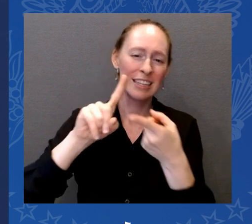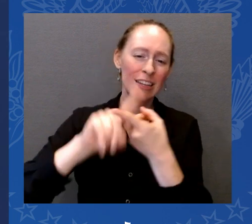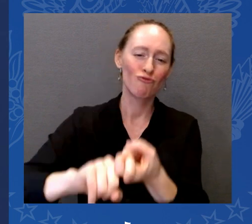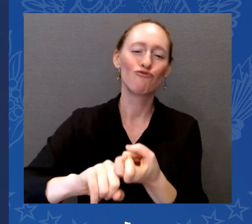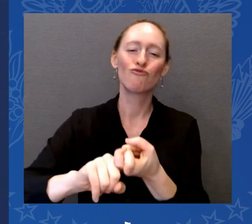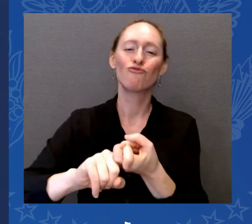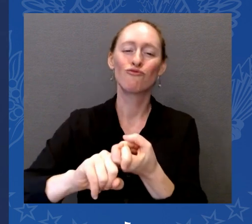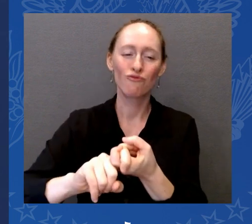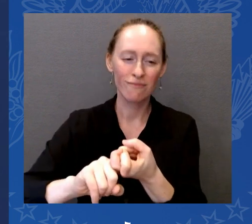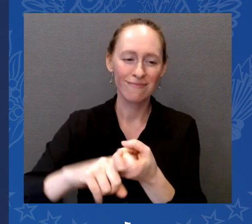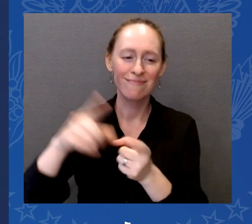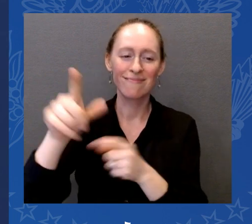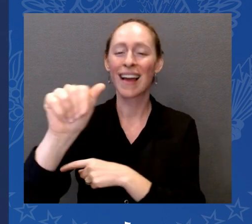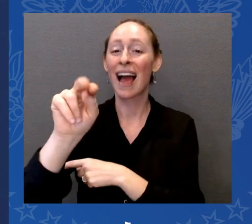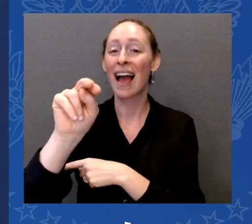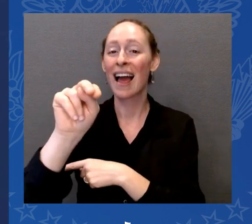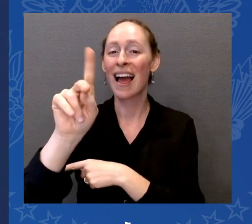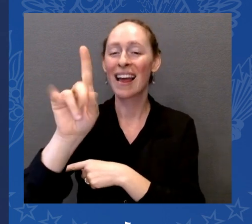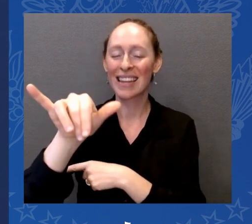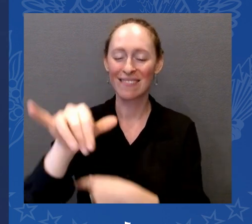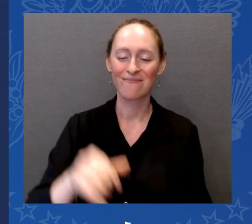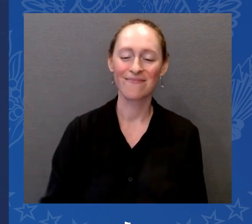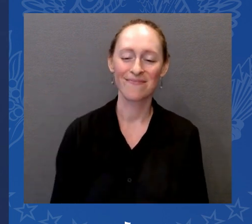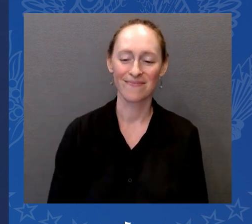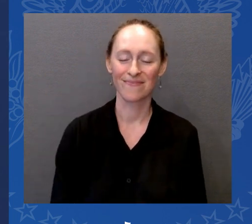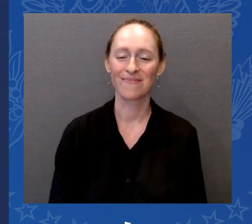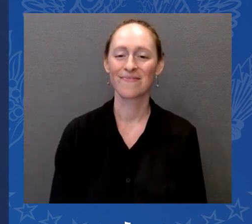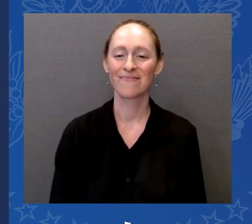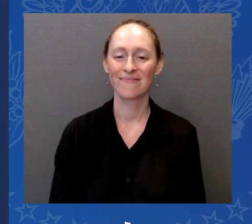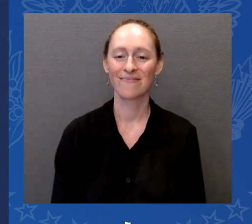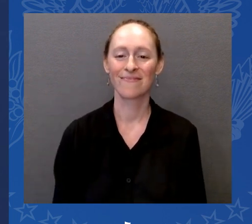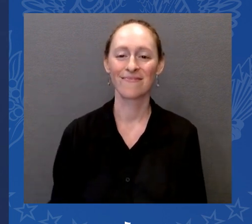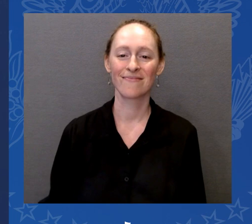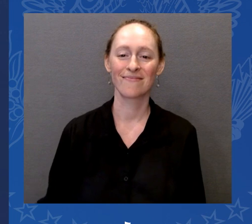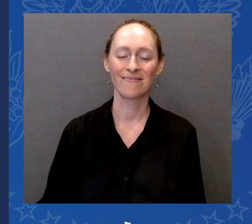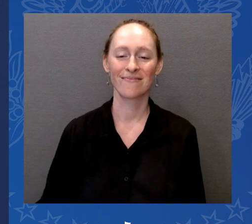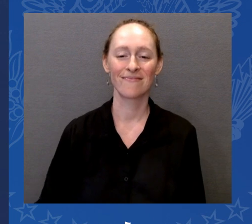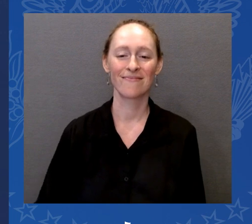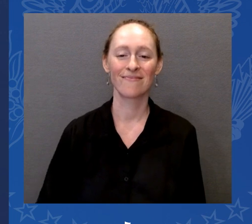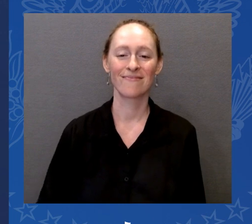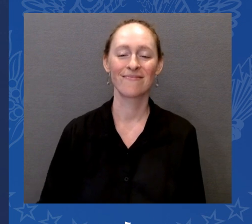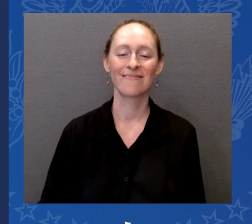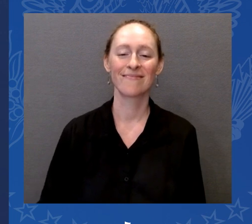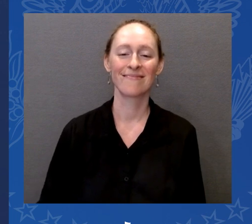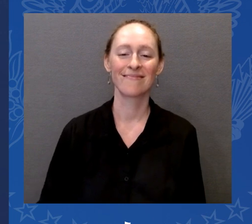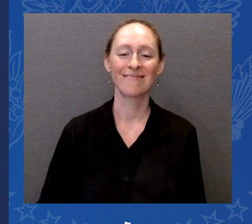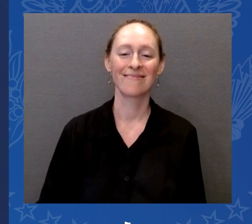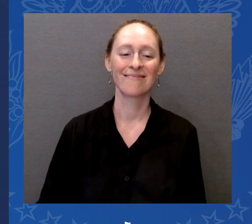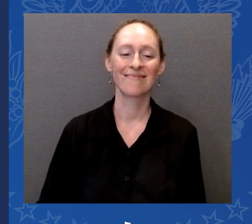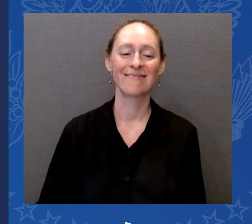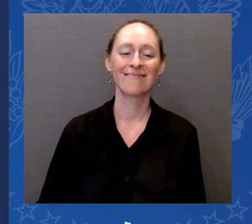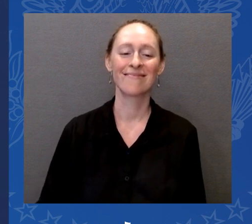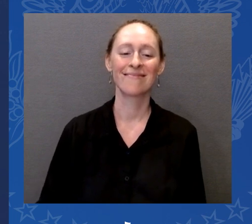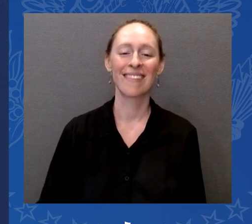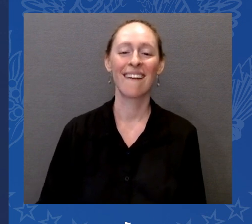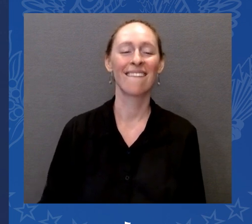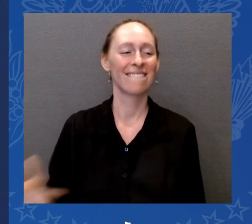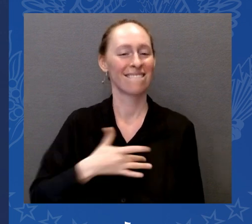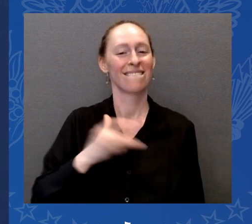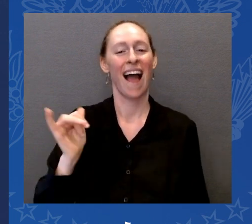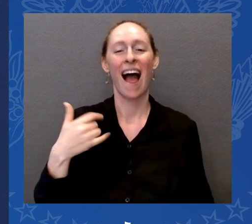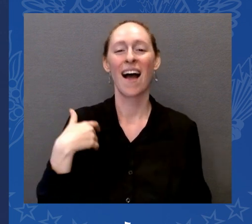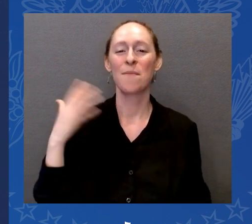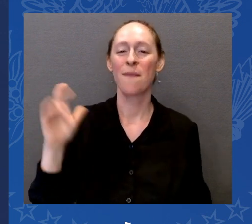of personal privilege. But just like coming home, man, coming home. Molly and her brother,